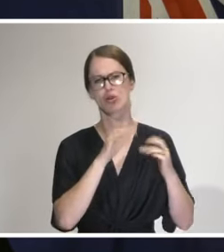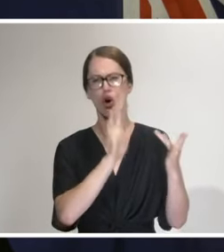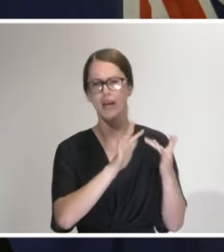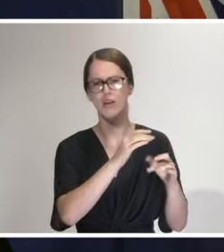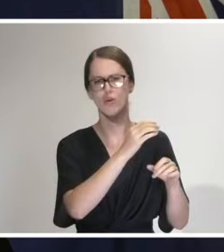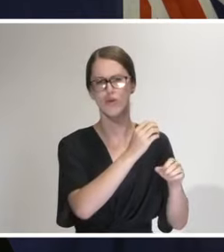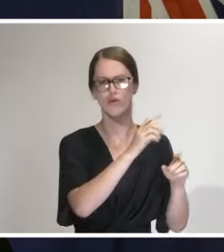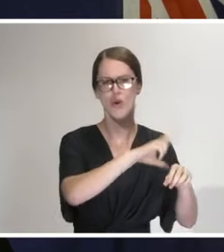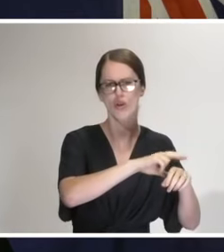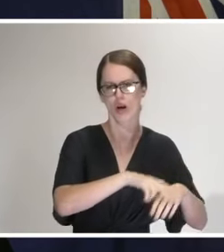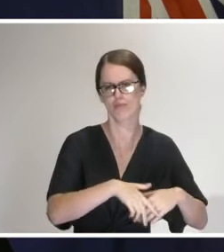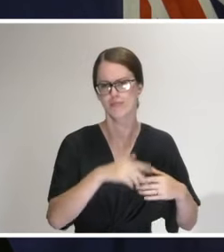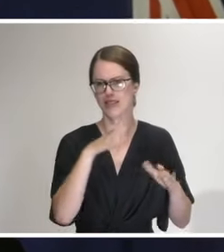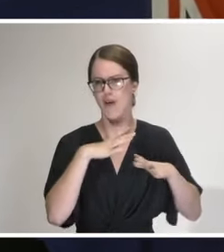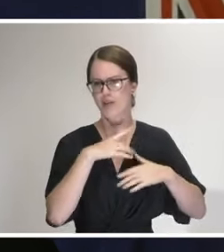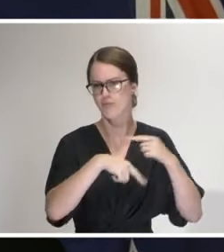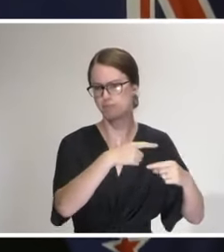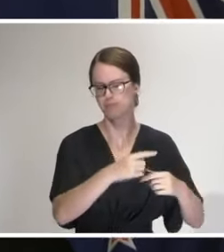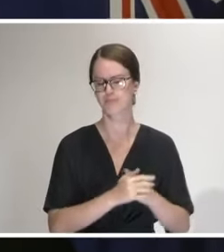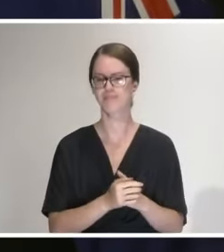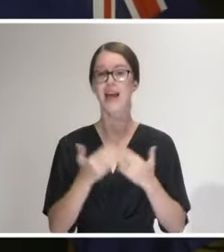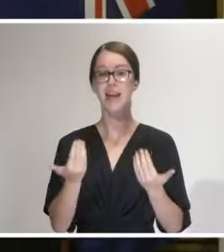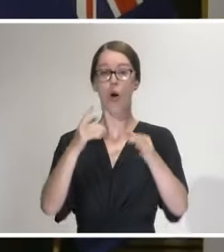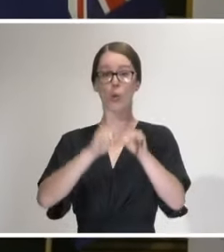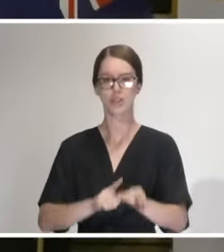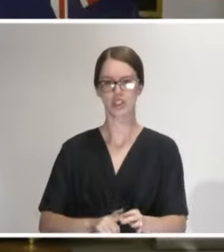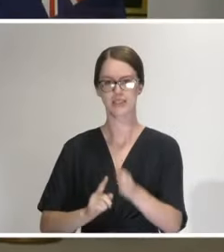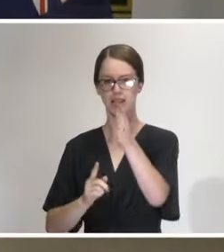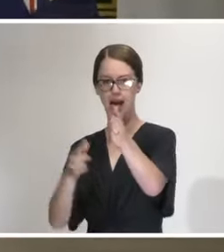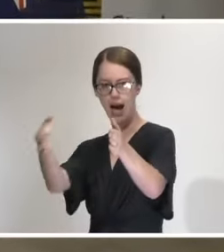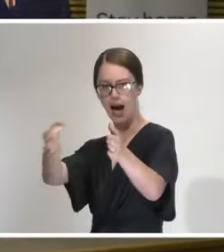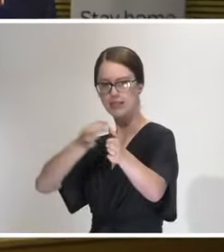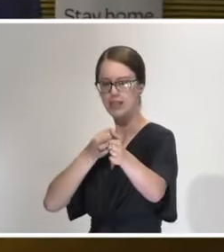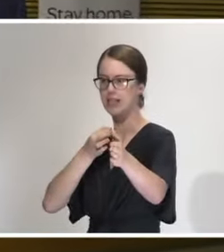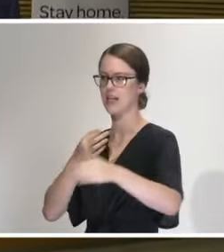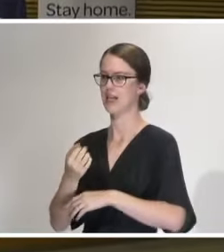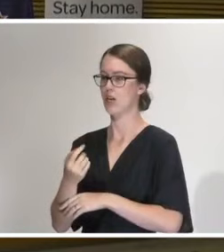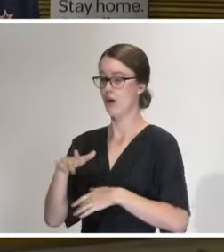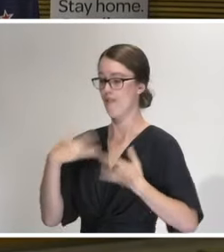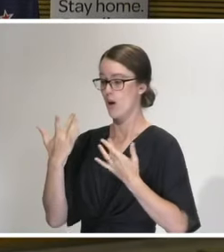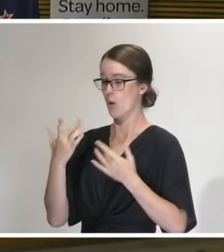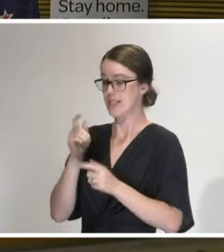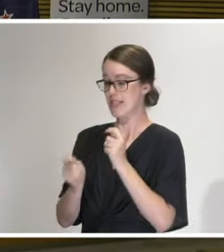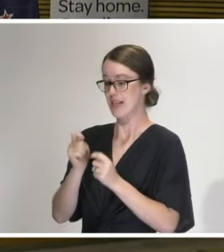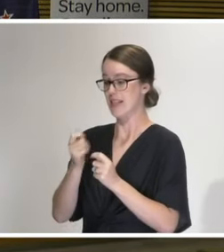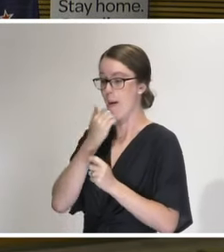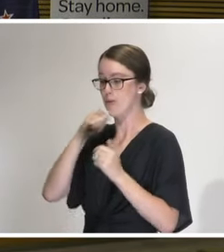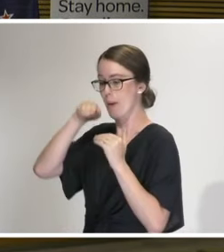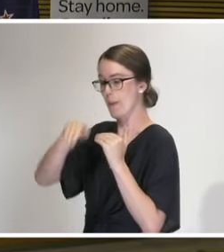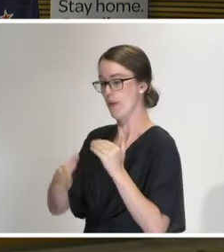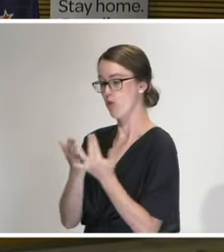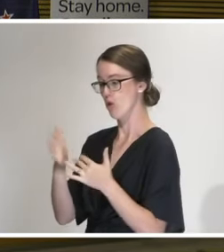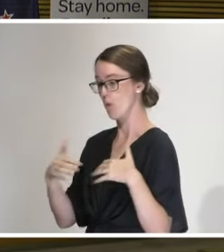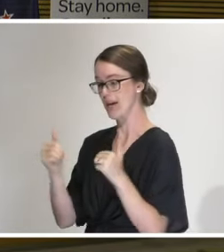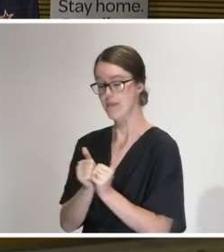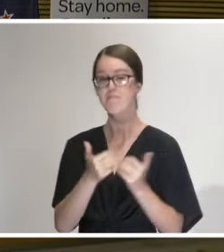Thank you. Would you expect testing to drop away over the weekend as it did last? There may well be a drop in testing